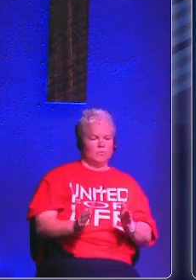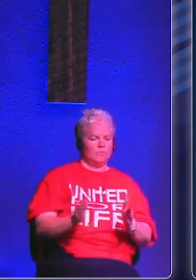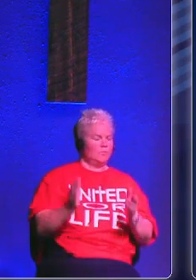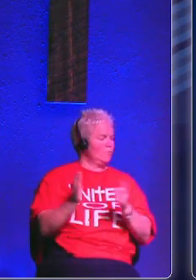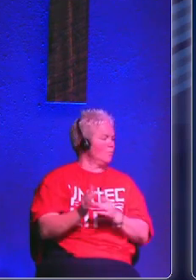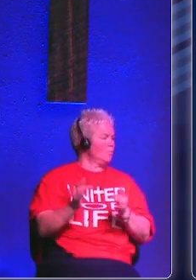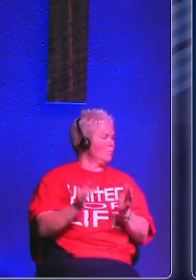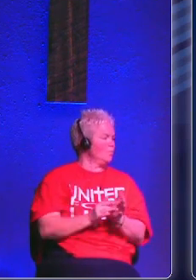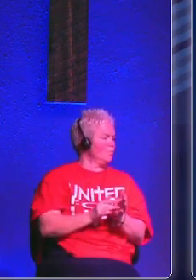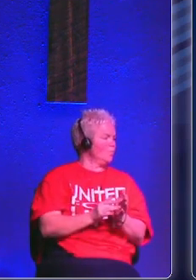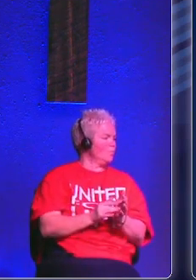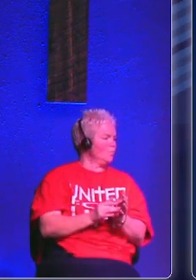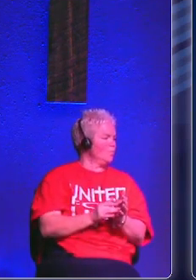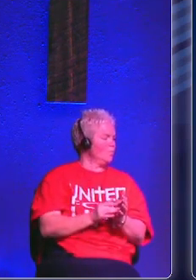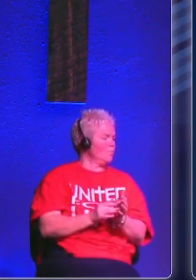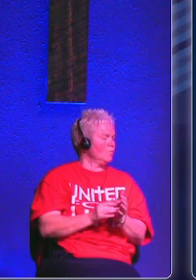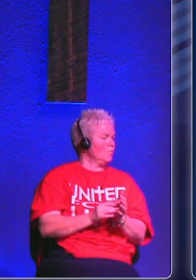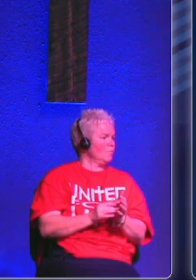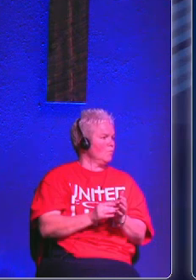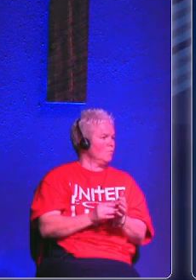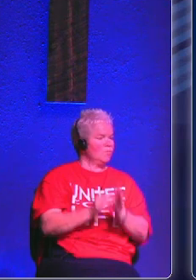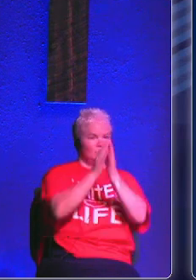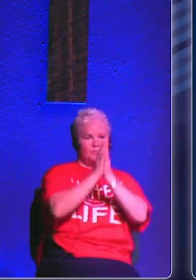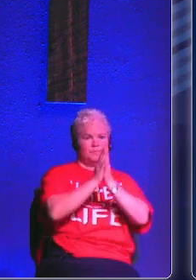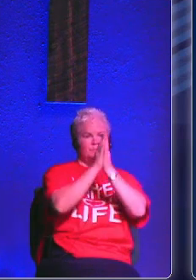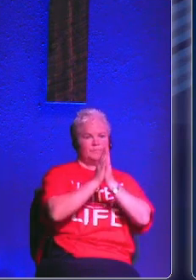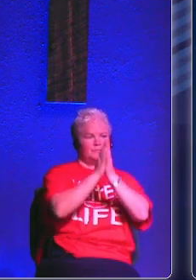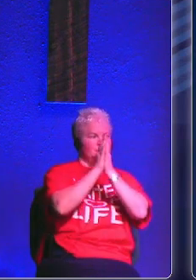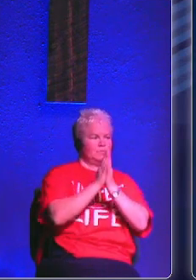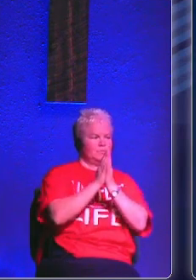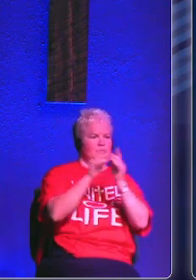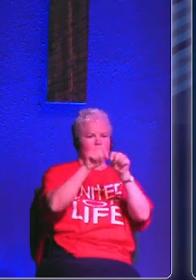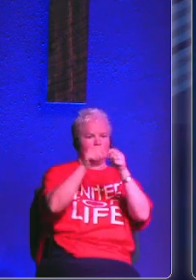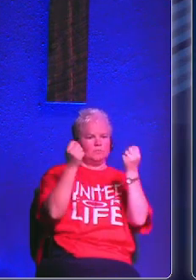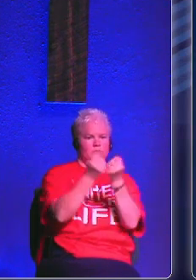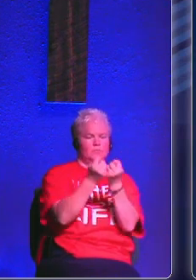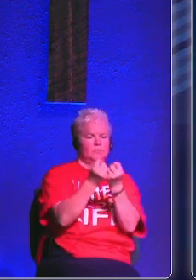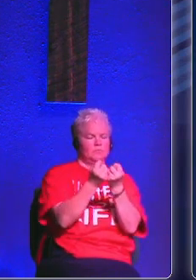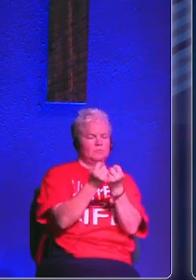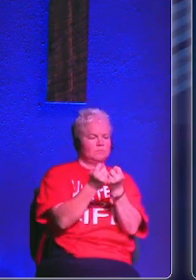Jesus. Straining, pushing forward. Worship team, come on up.